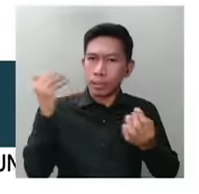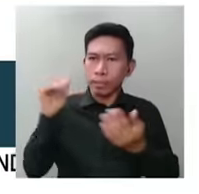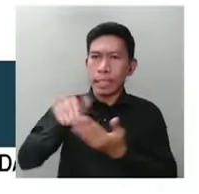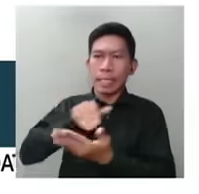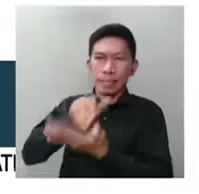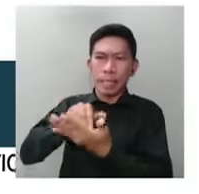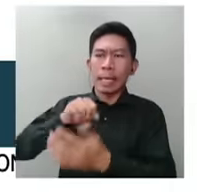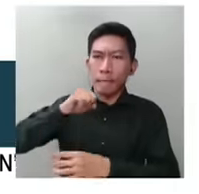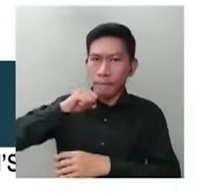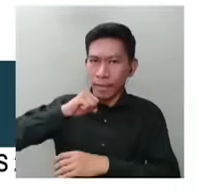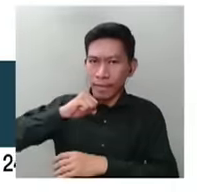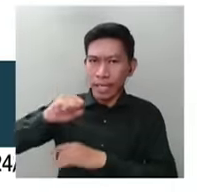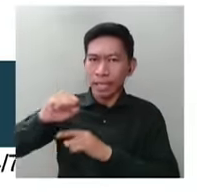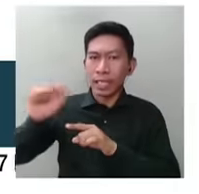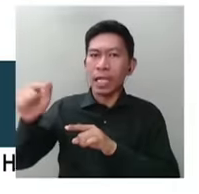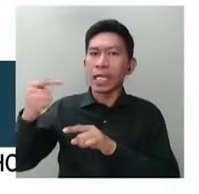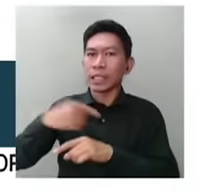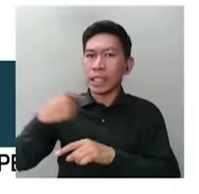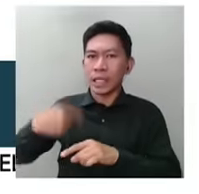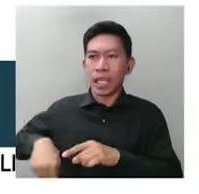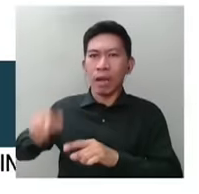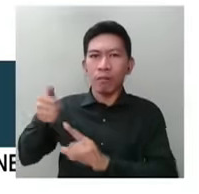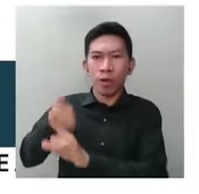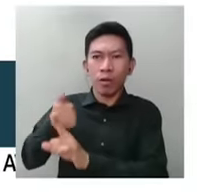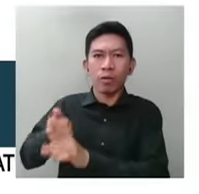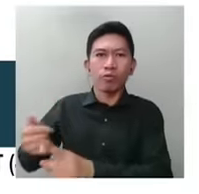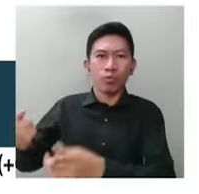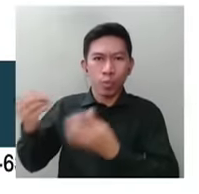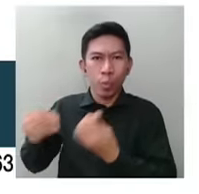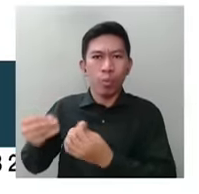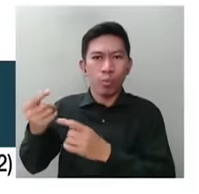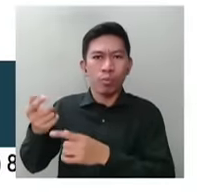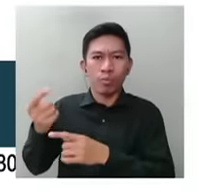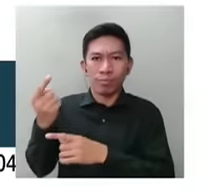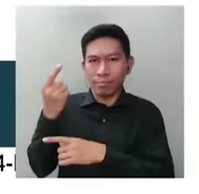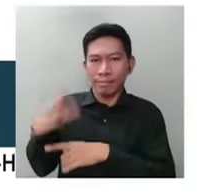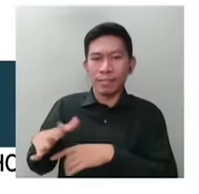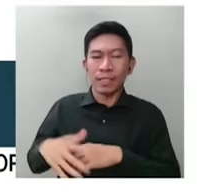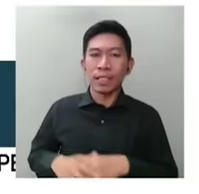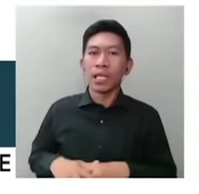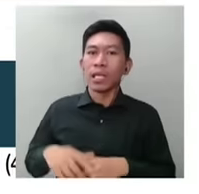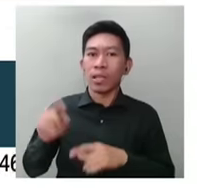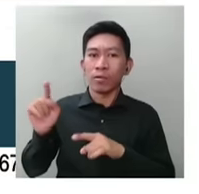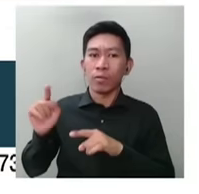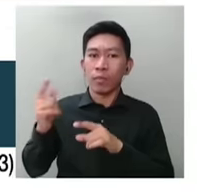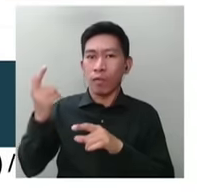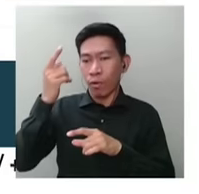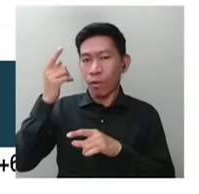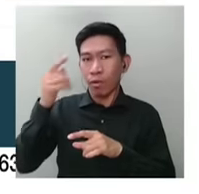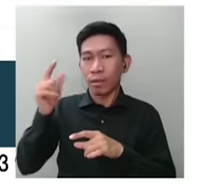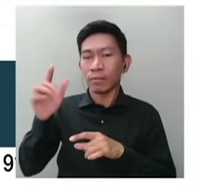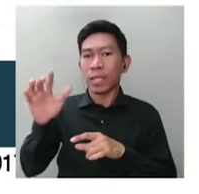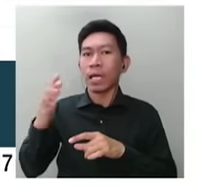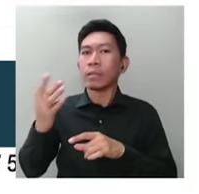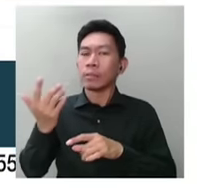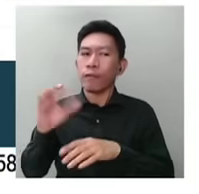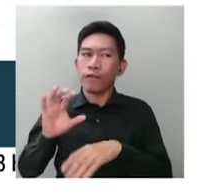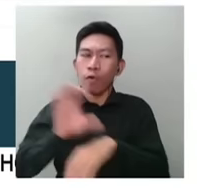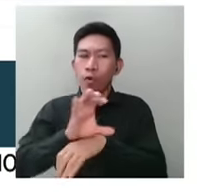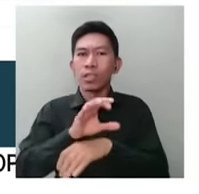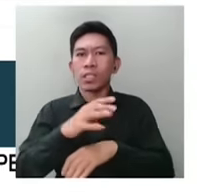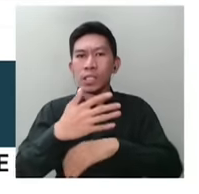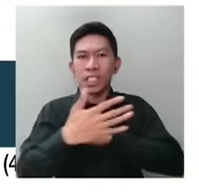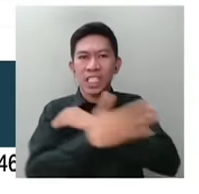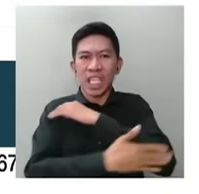any unilateral actions that have to do with its maritime expansion and efforts, of course, to coerce countries that are